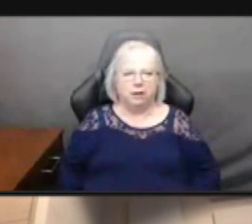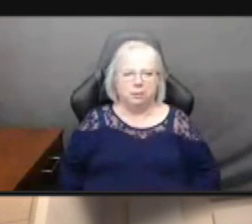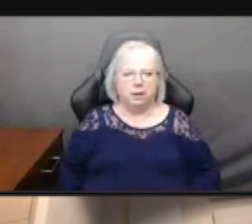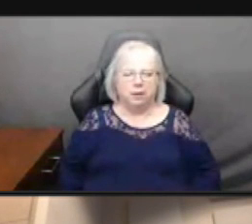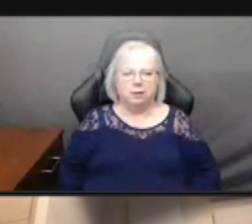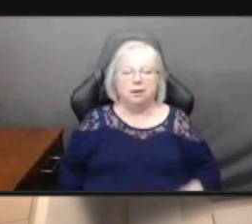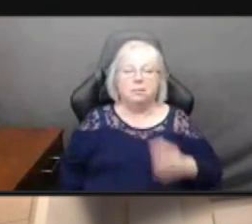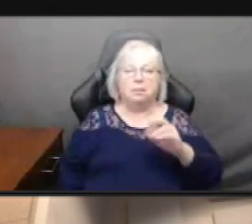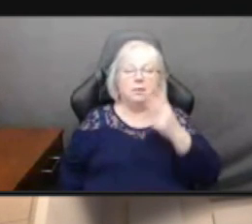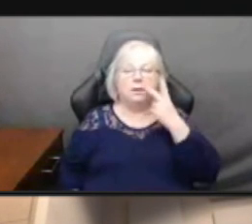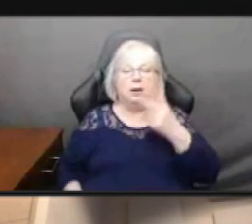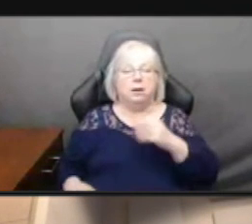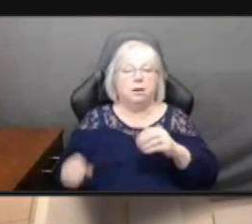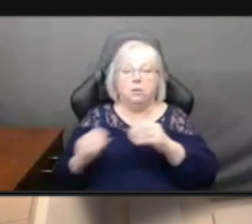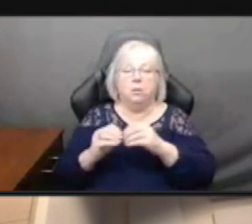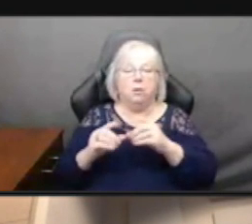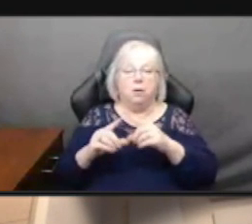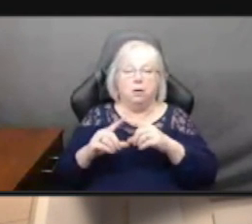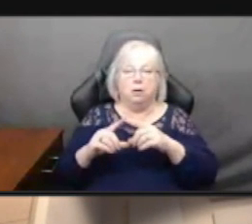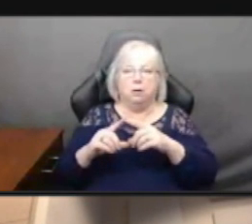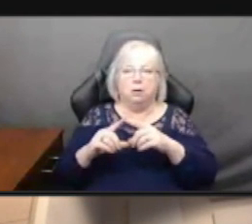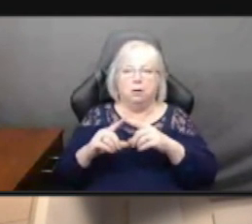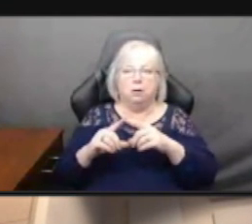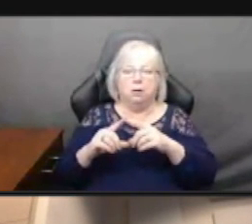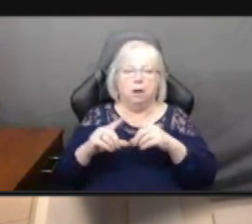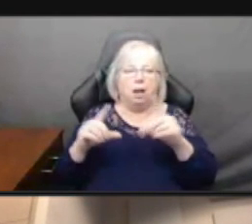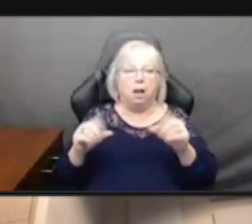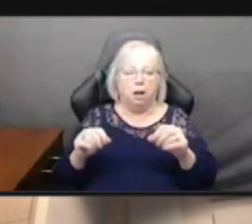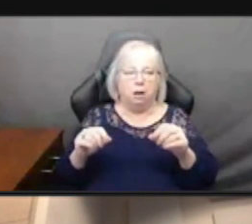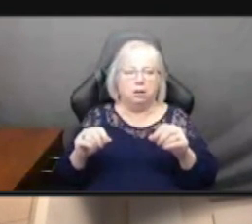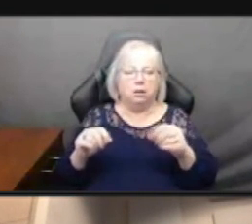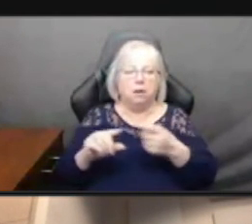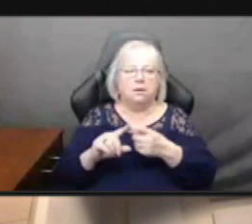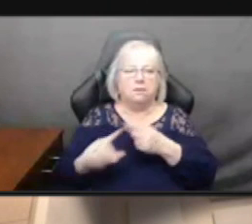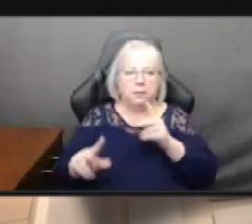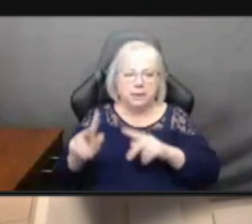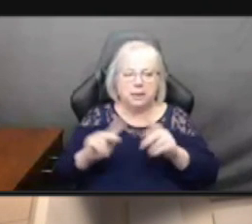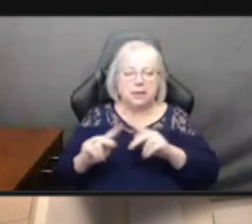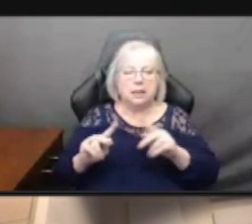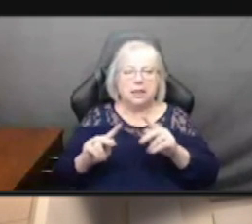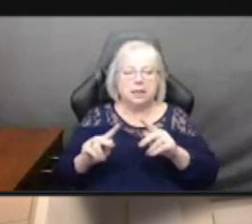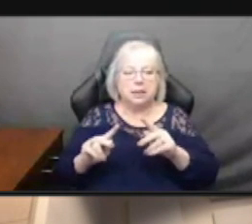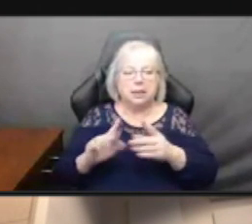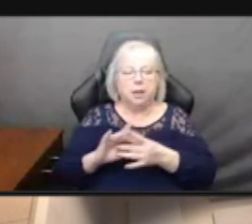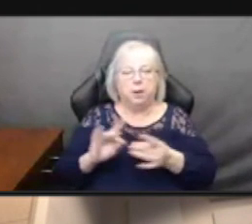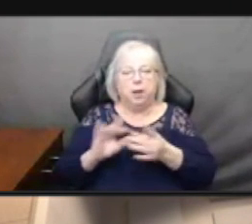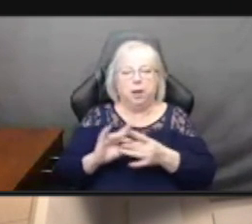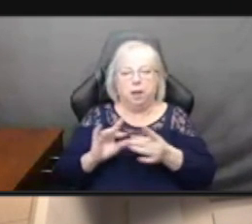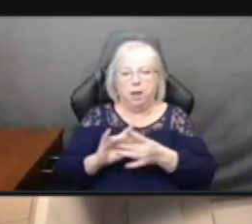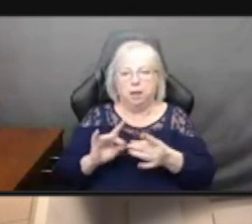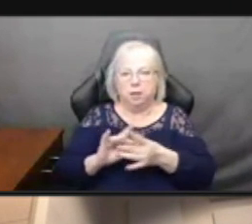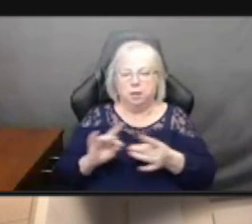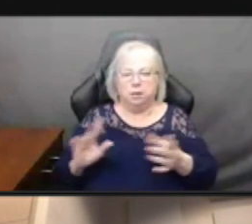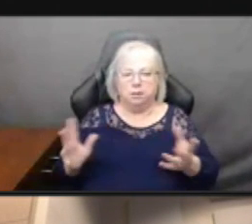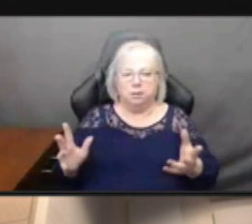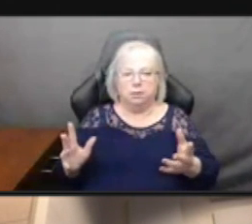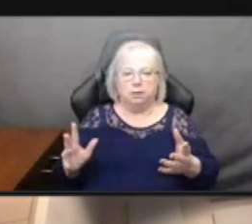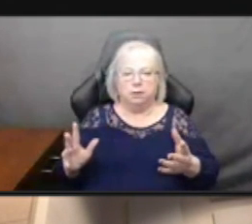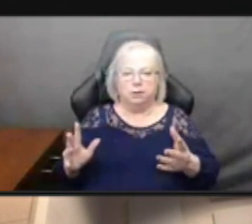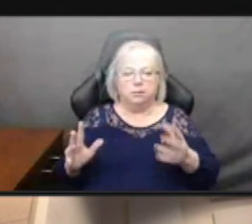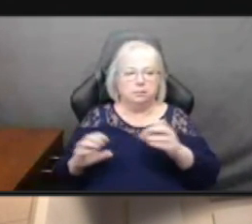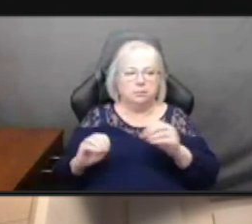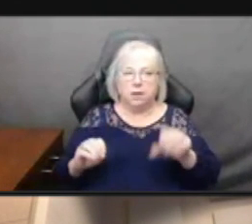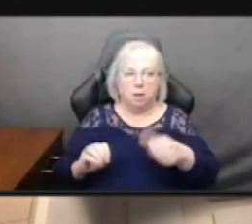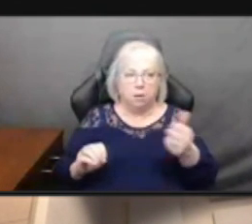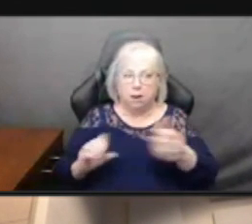Seeing no other commentary from citizens communication, Seeing no other commentary